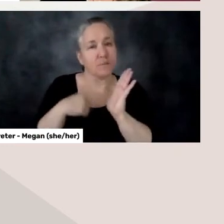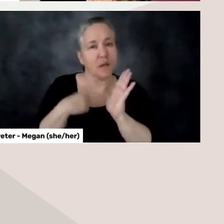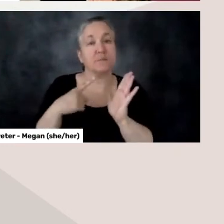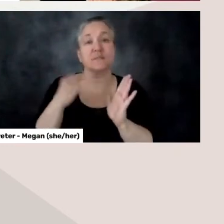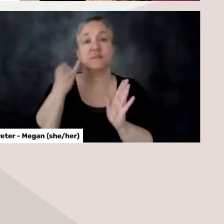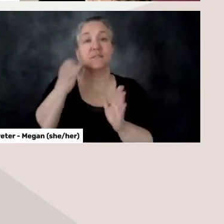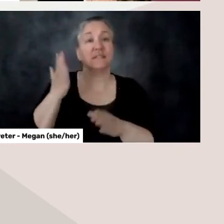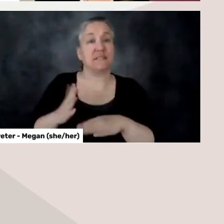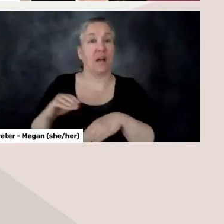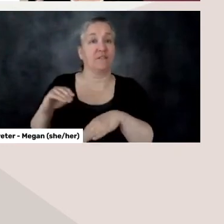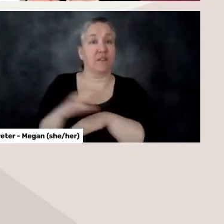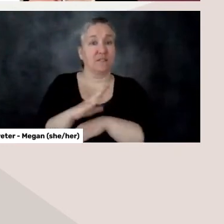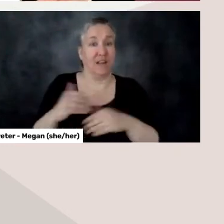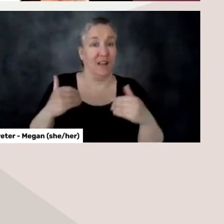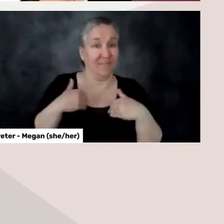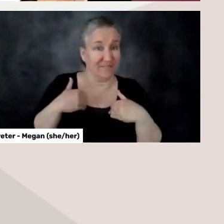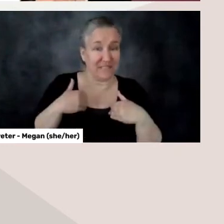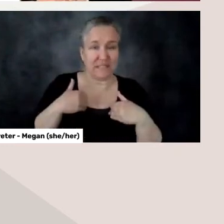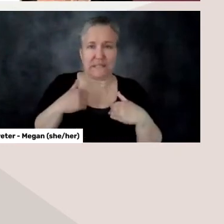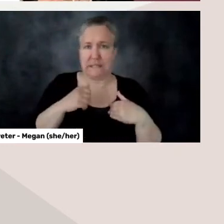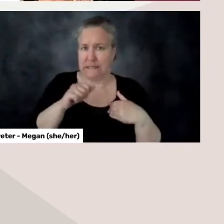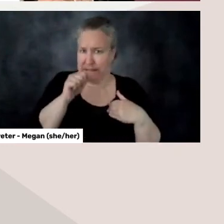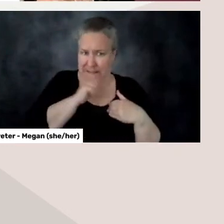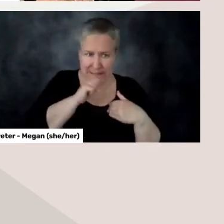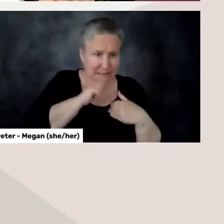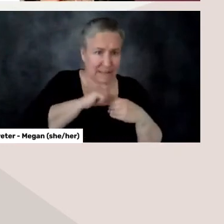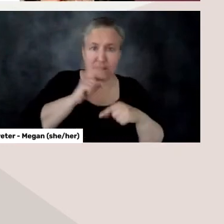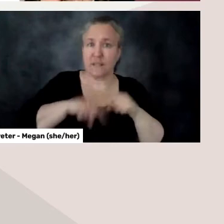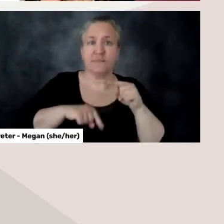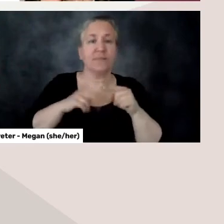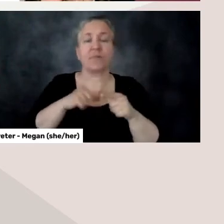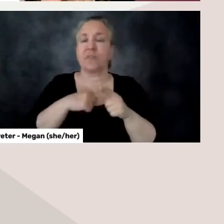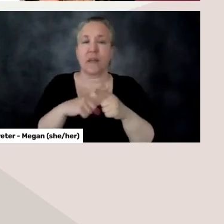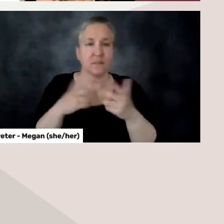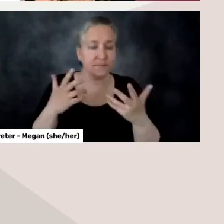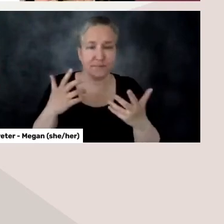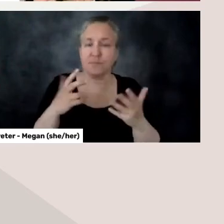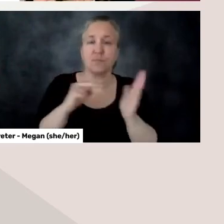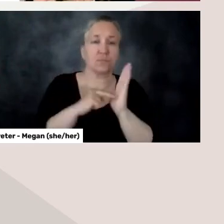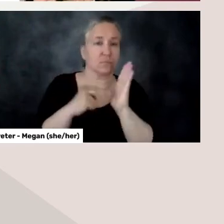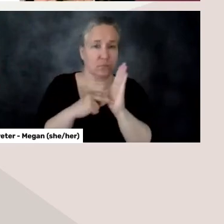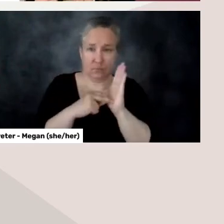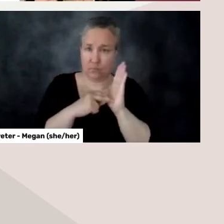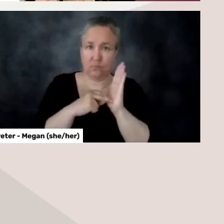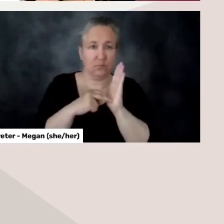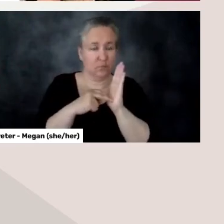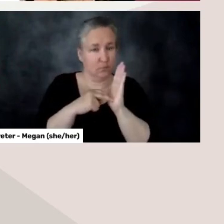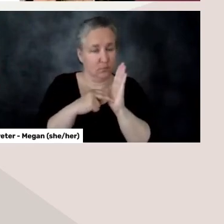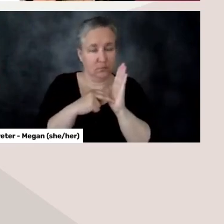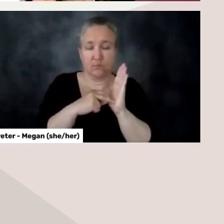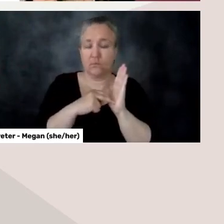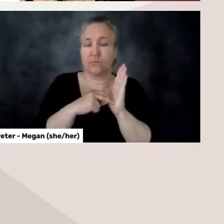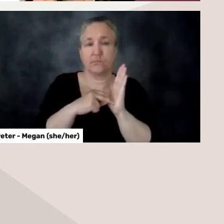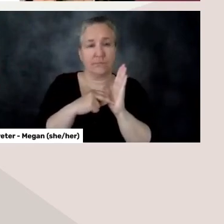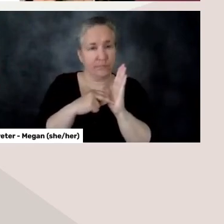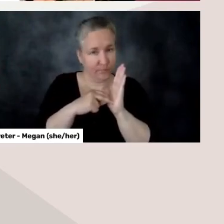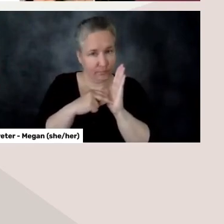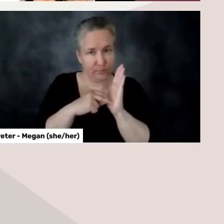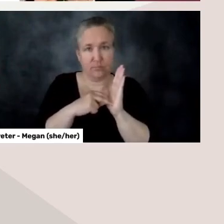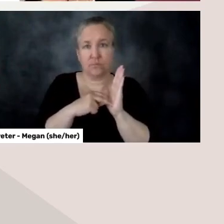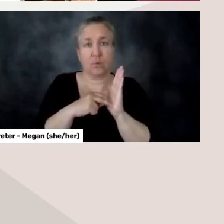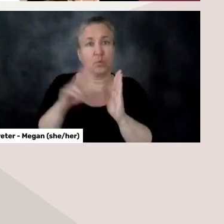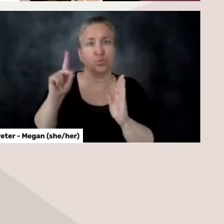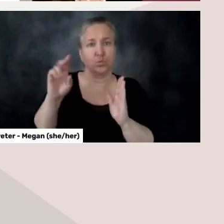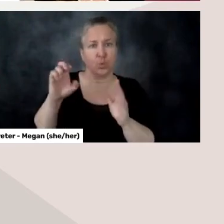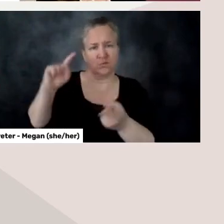side effects that are, not well tolerated, then there's ways to decrease the